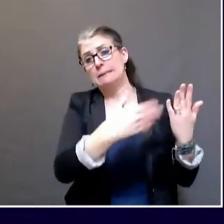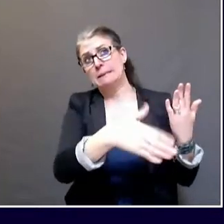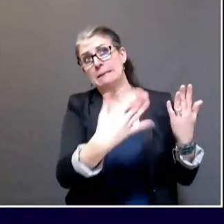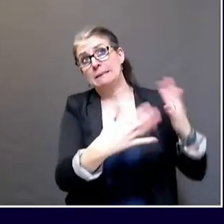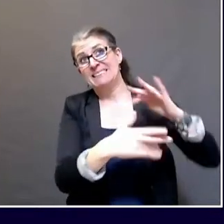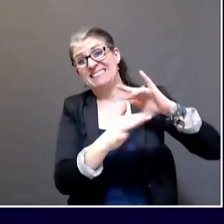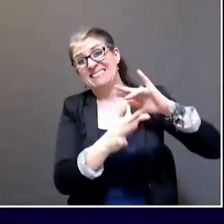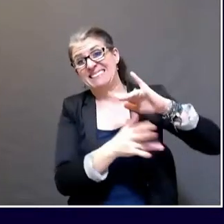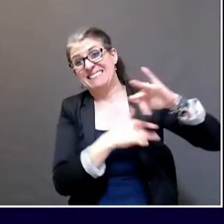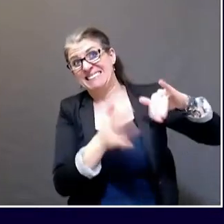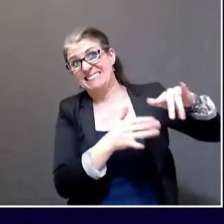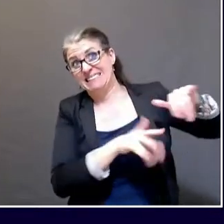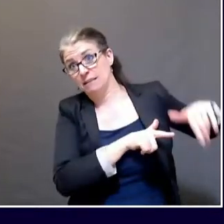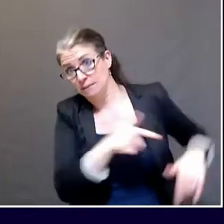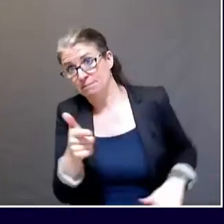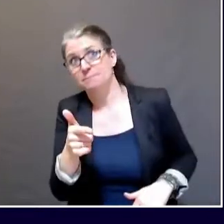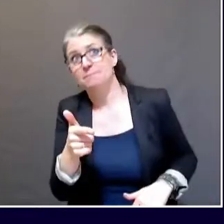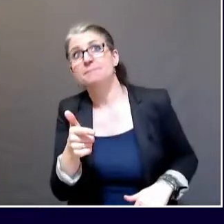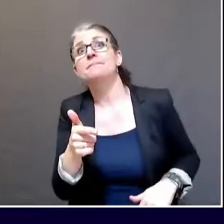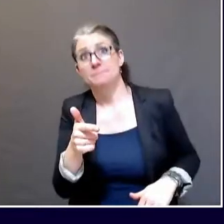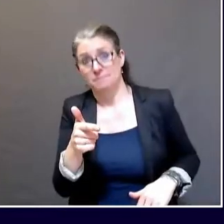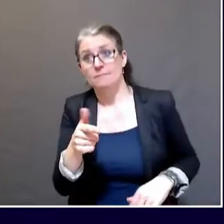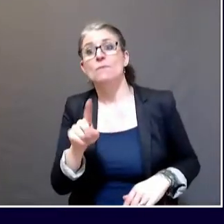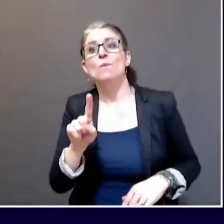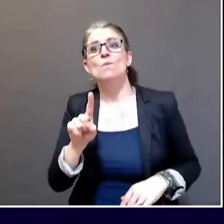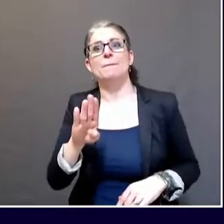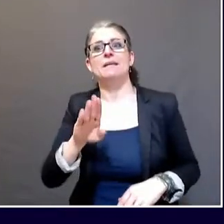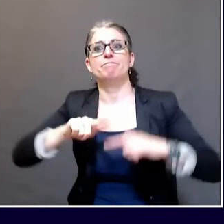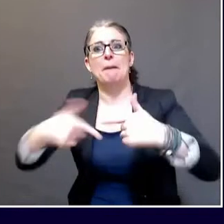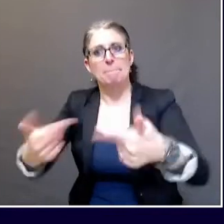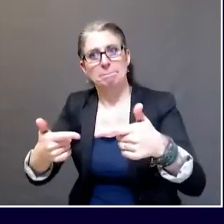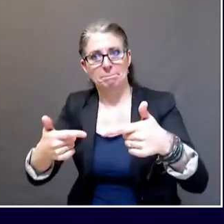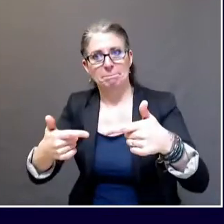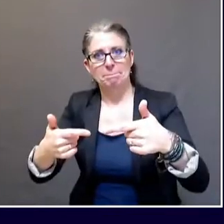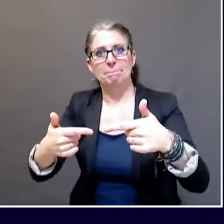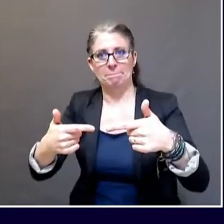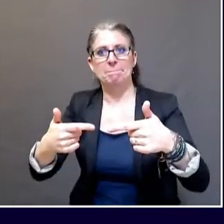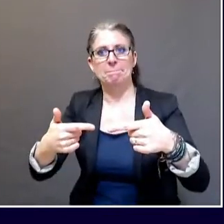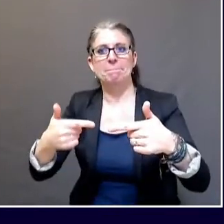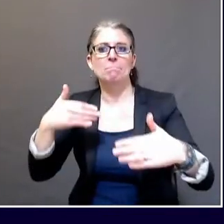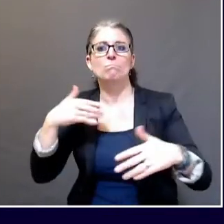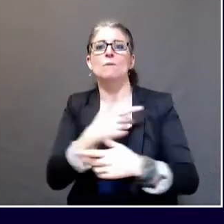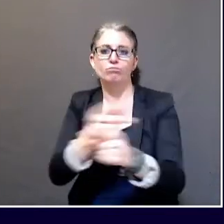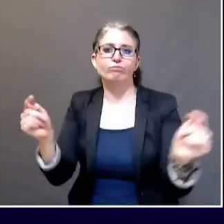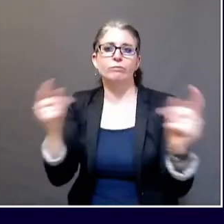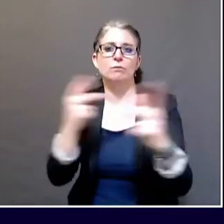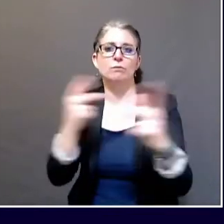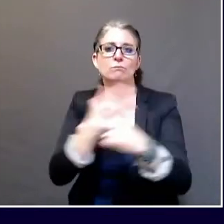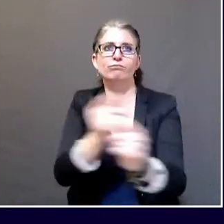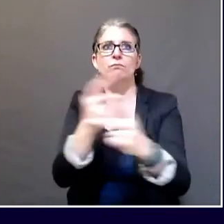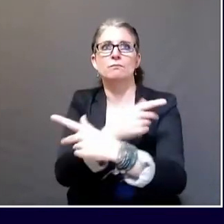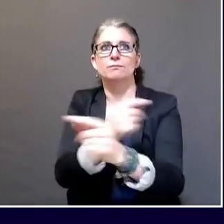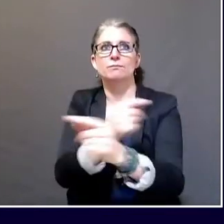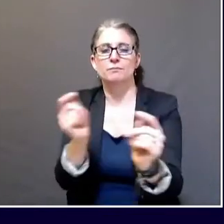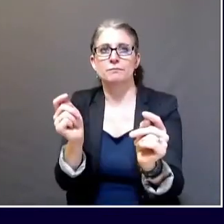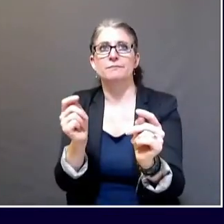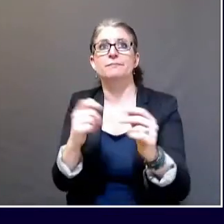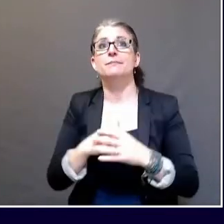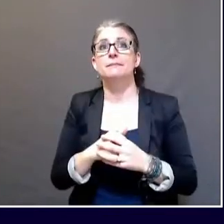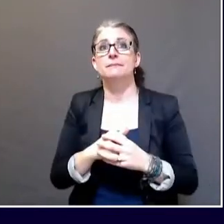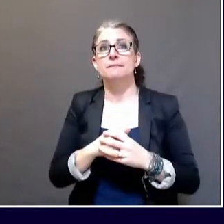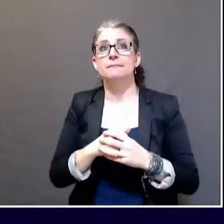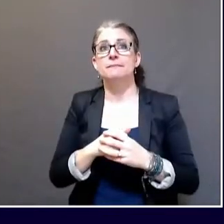dial on phase 1B. The second thing is that you sort of noted this or framed this as sites that